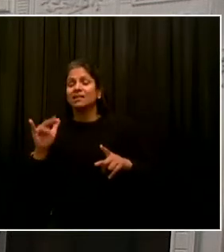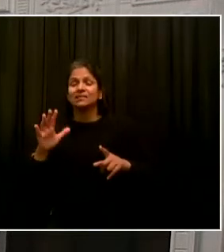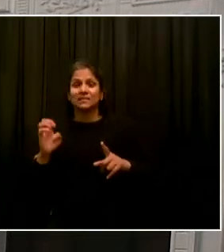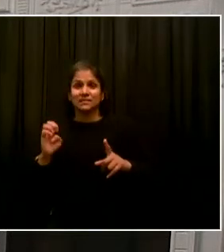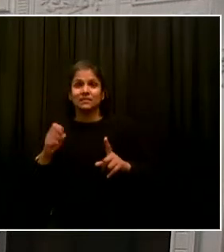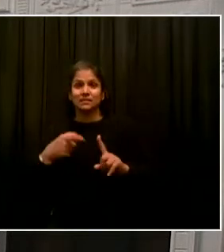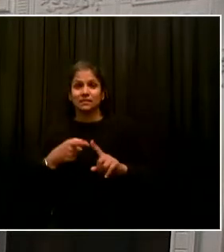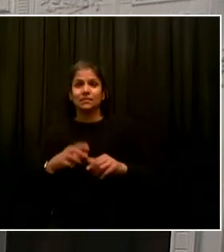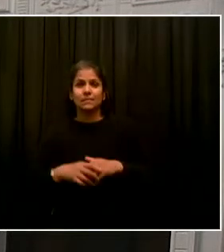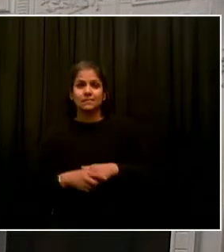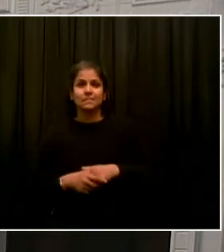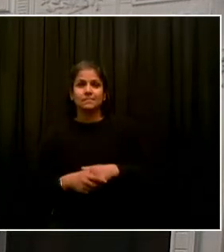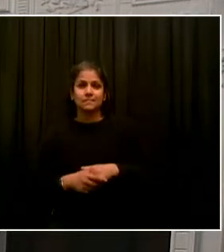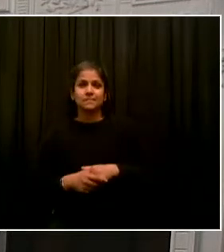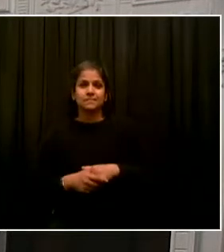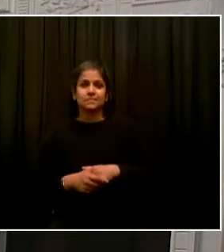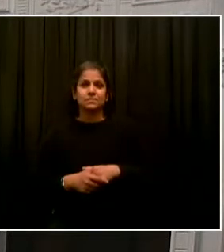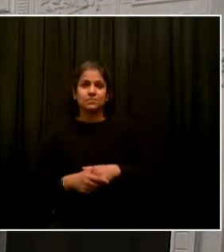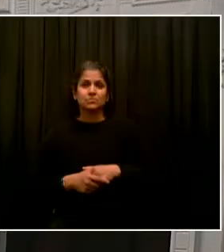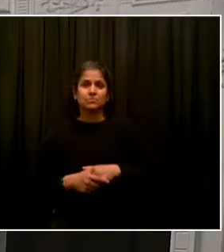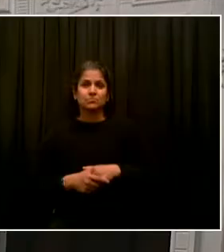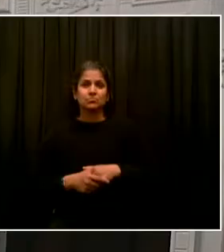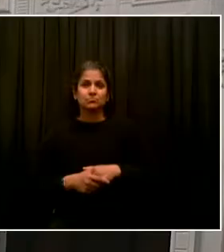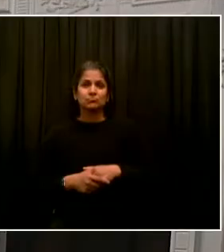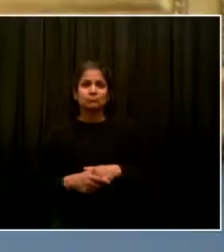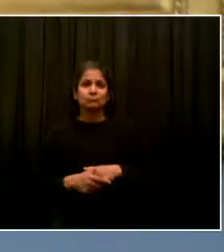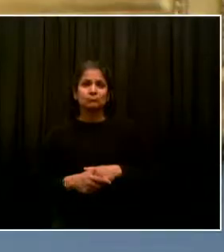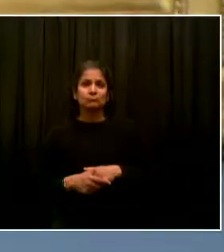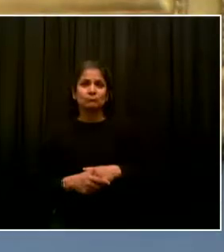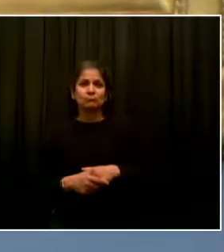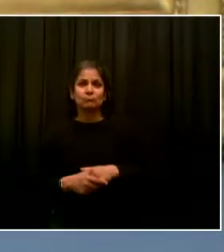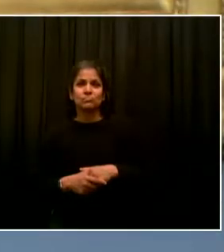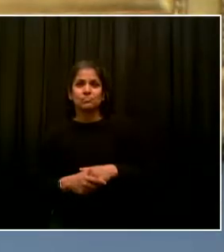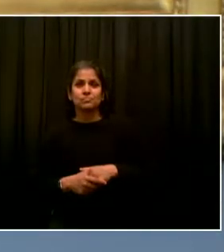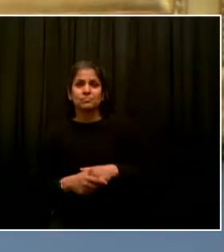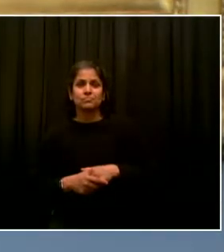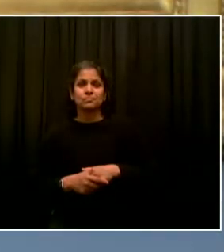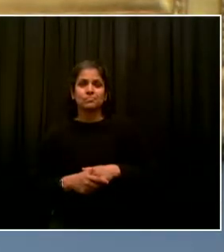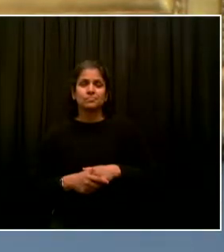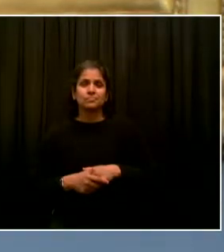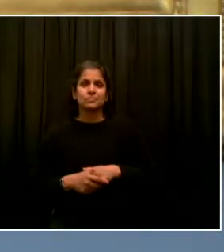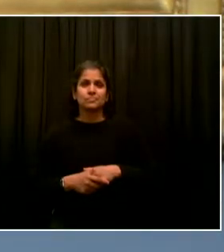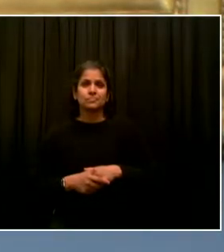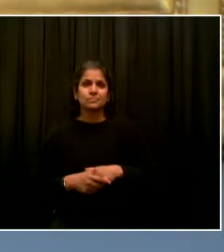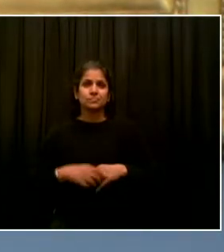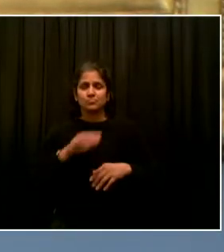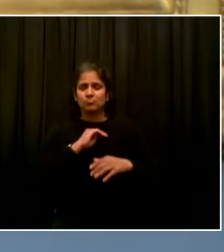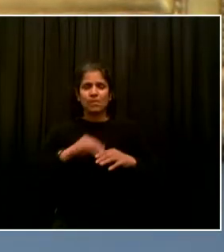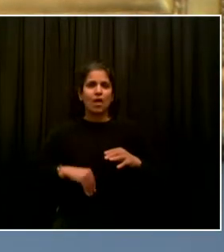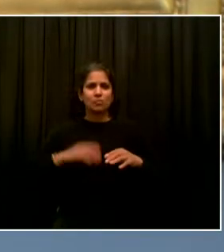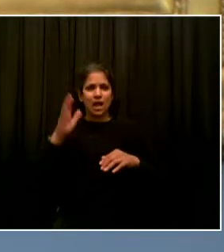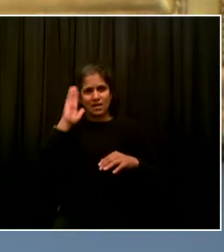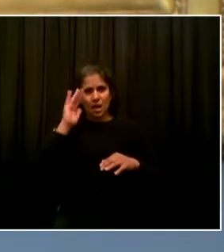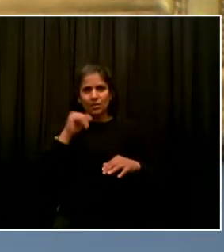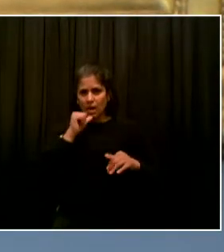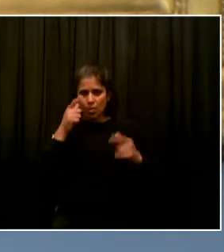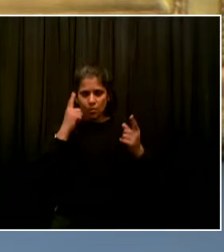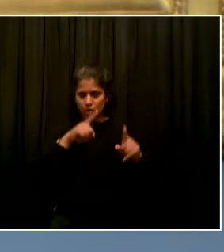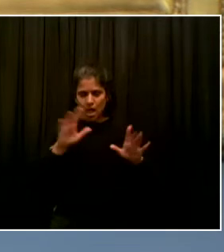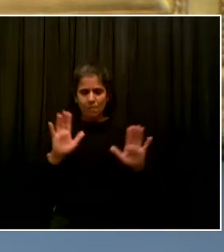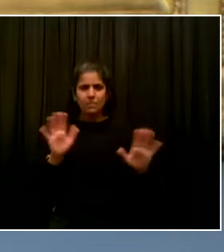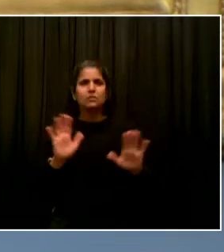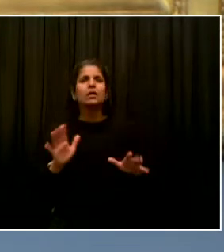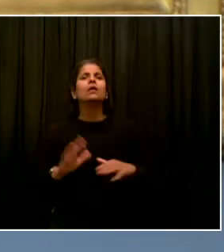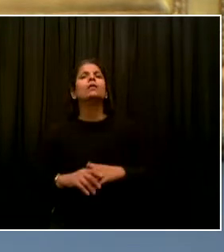there any plans to amend any portion of the plan as a result? No, and that is not what happened. Let's have a level of accuracy.